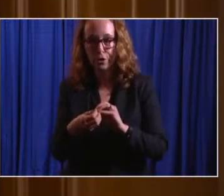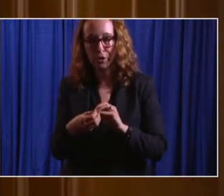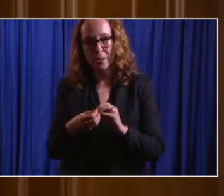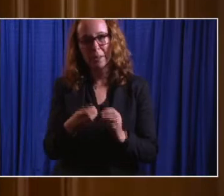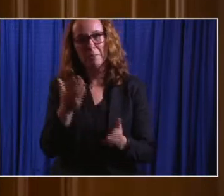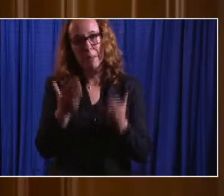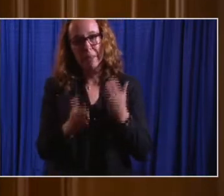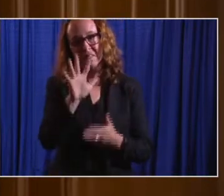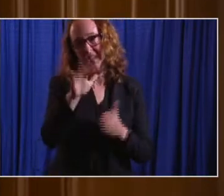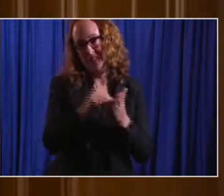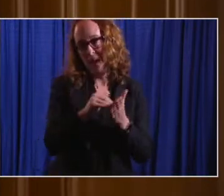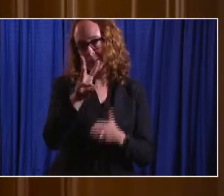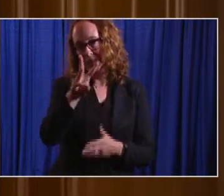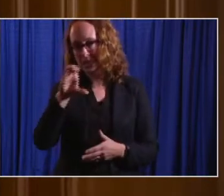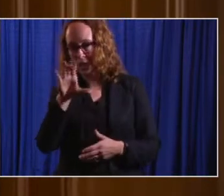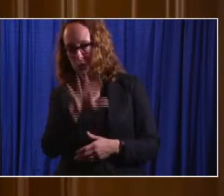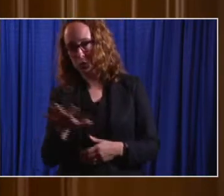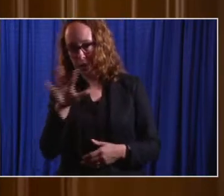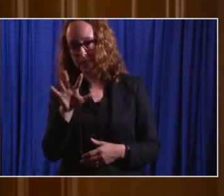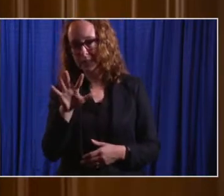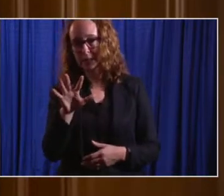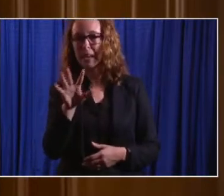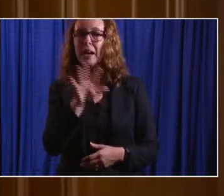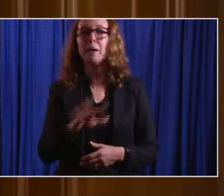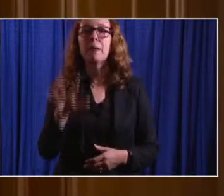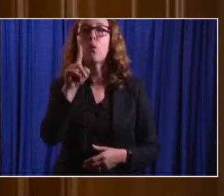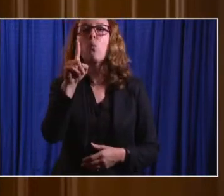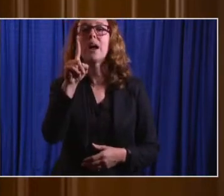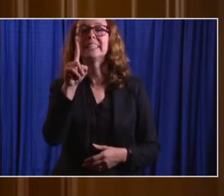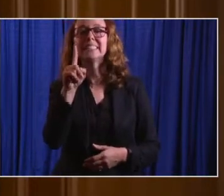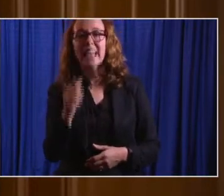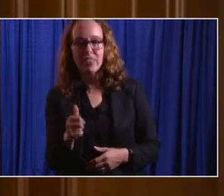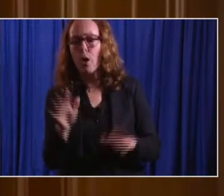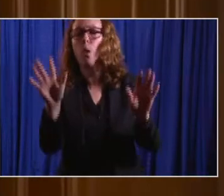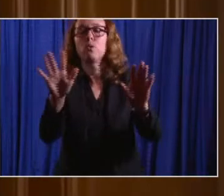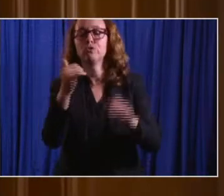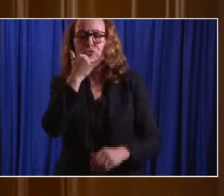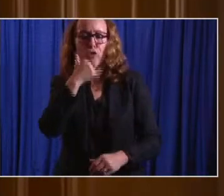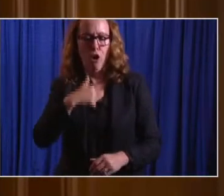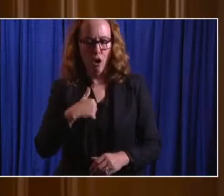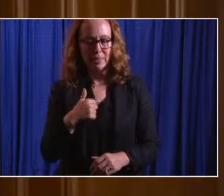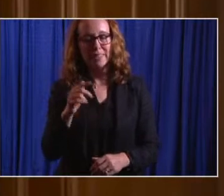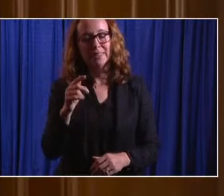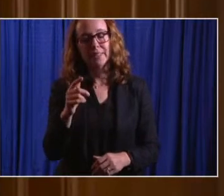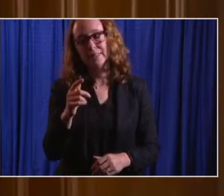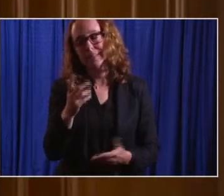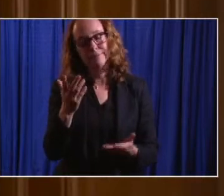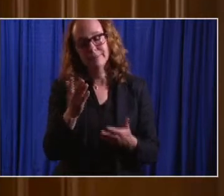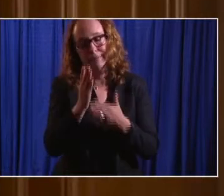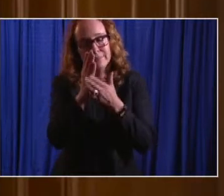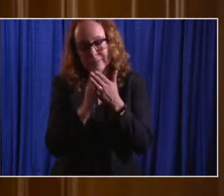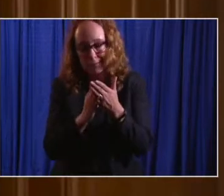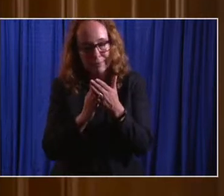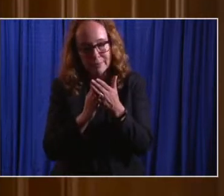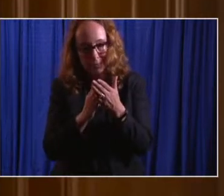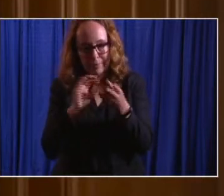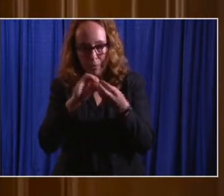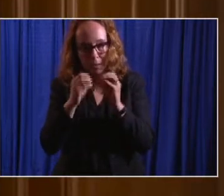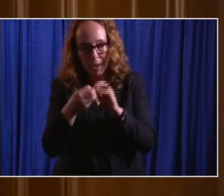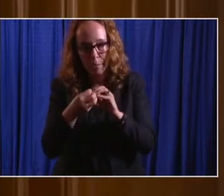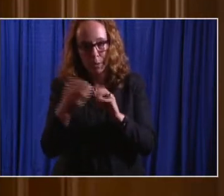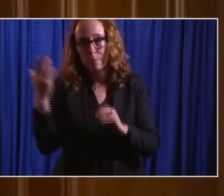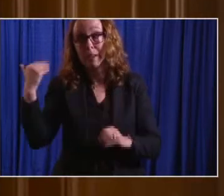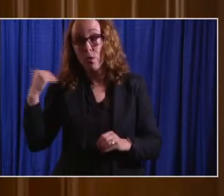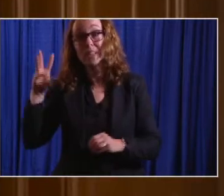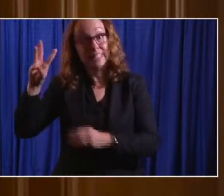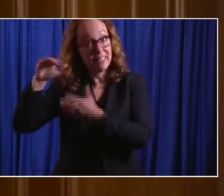vaccinated last week. So it was about a tenth of what, not a tenth, excuse me. It's a fraction of what it was before. They used to do